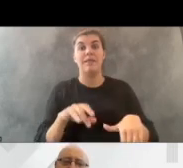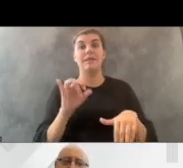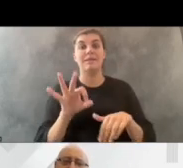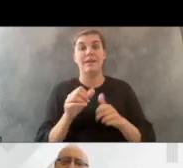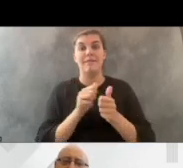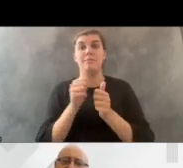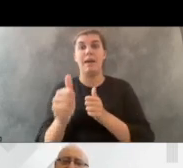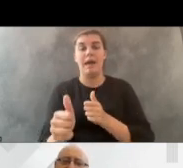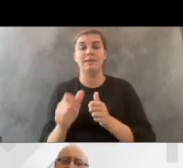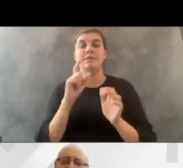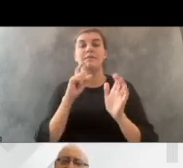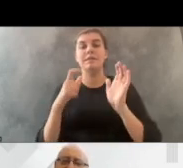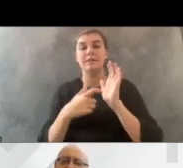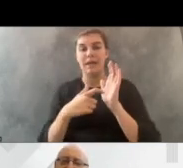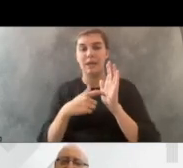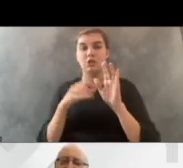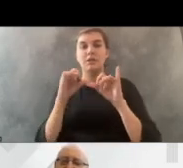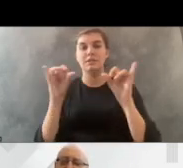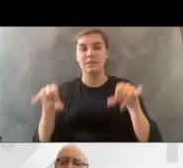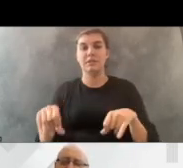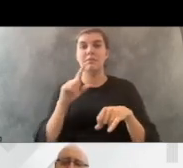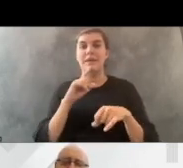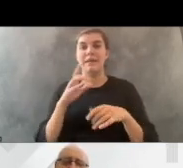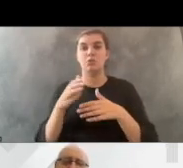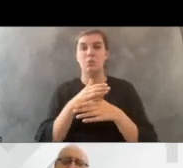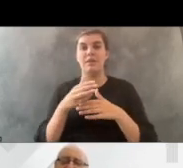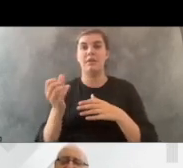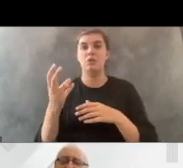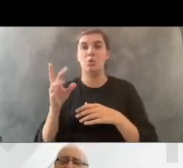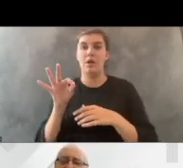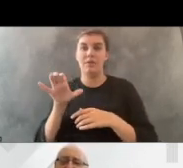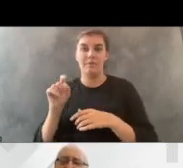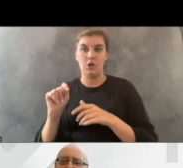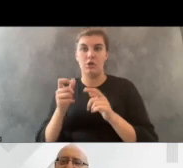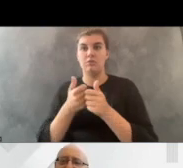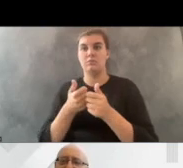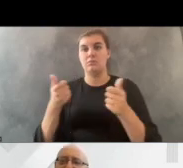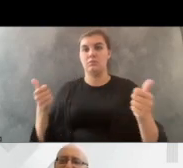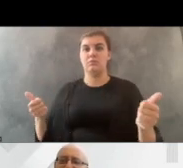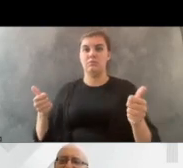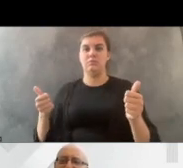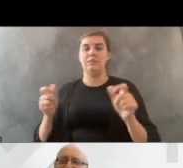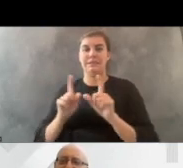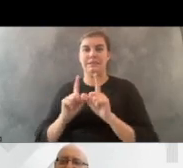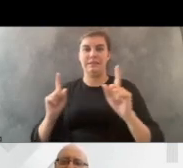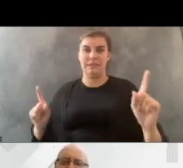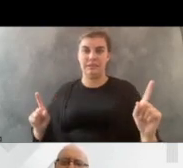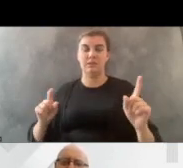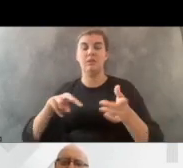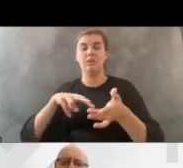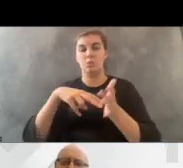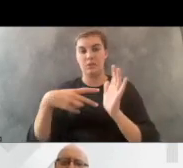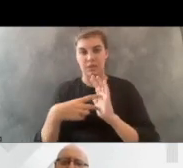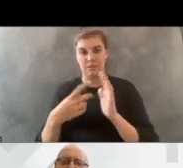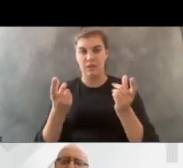pedestrian push buttons, operable parts of pedestrian push buttons must comply with